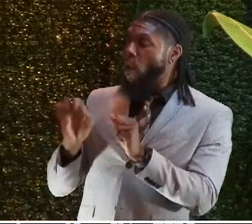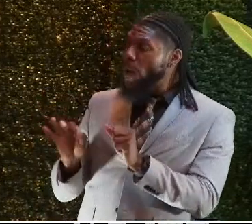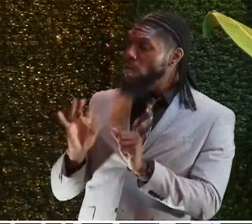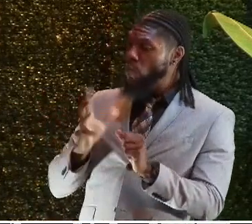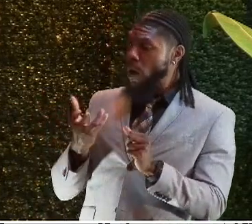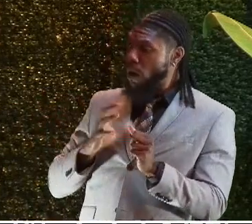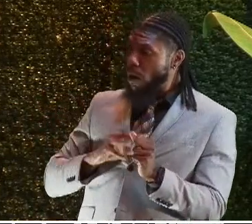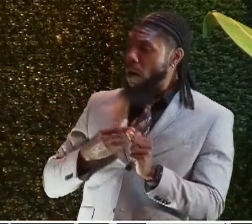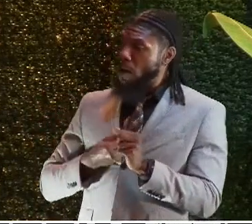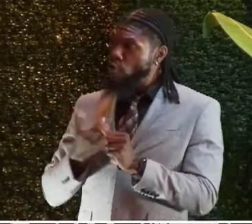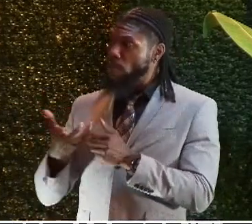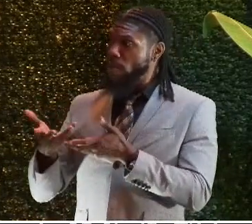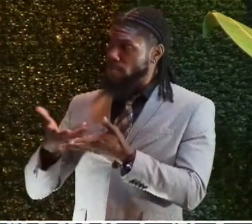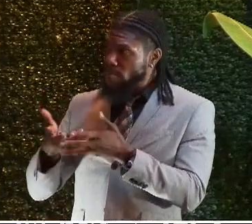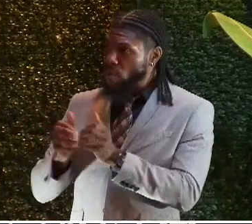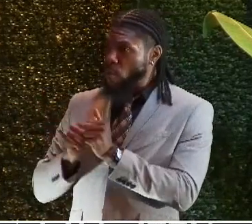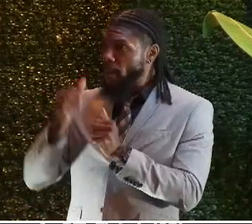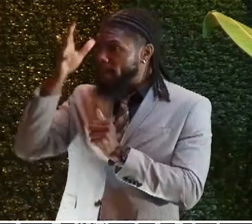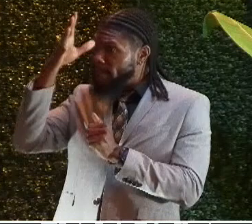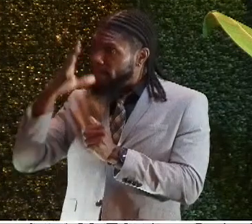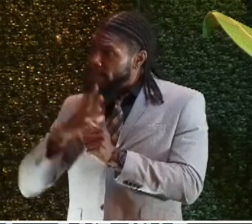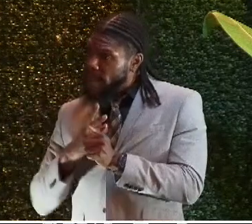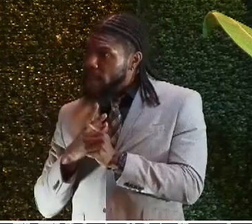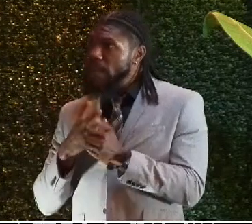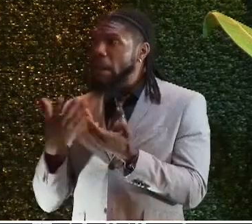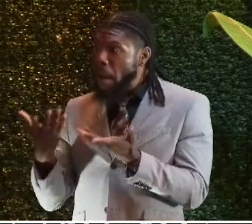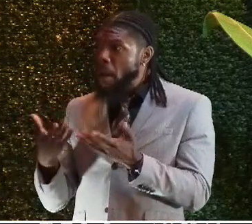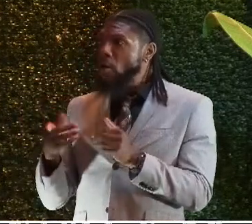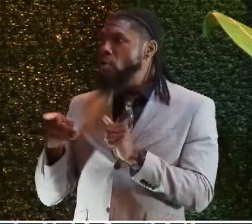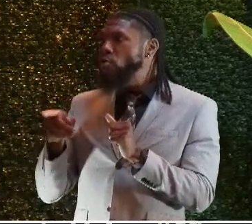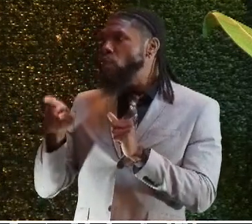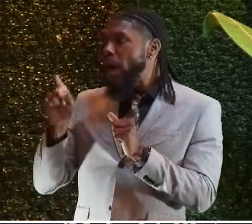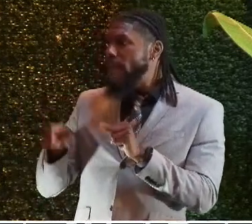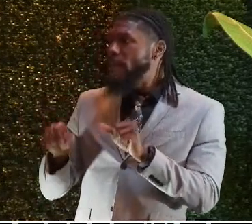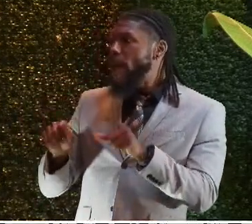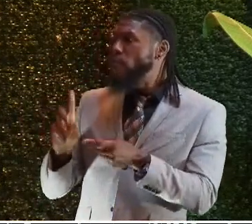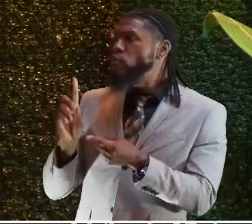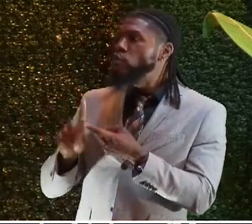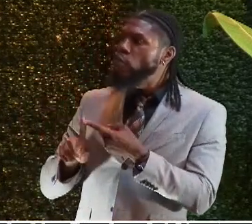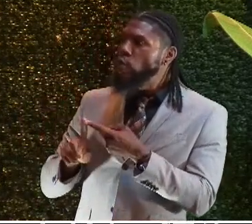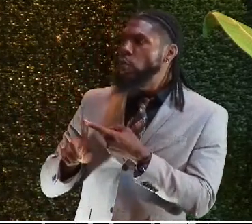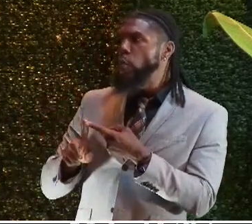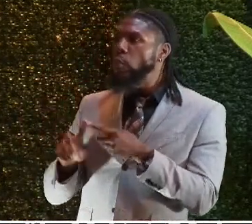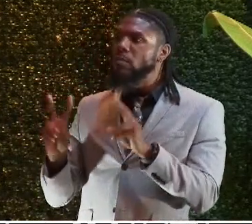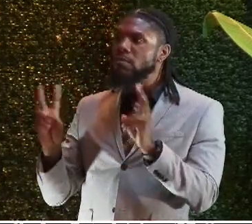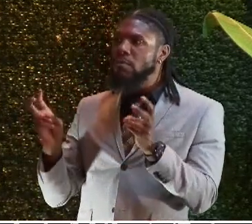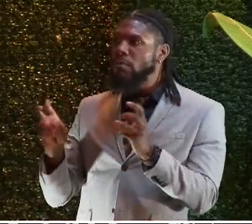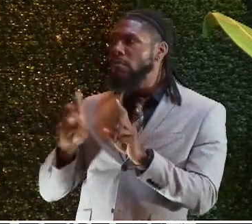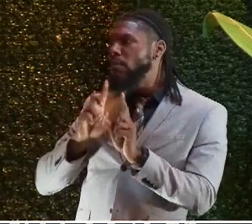to have to be able to answer to their